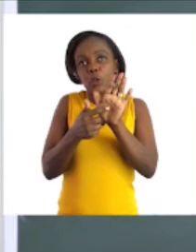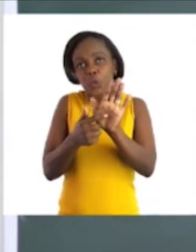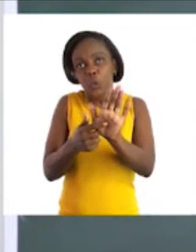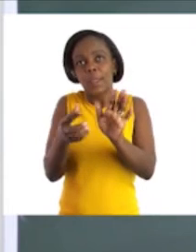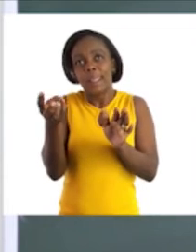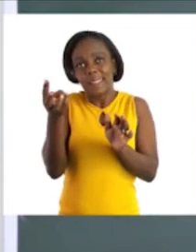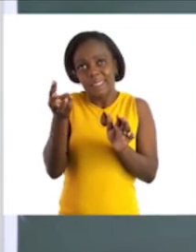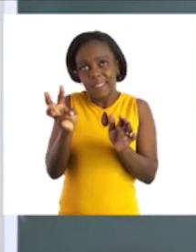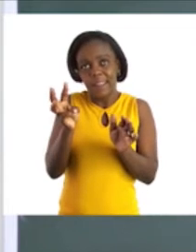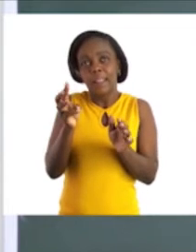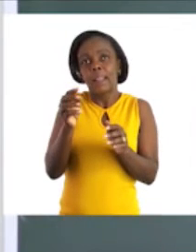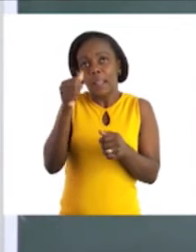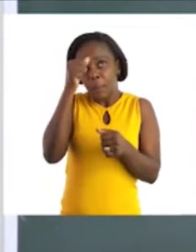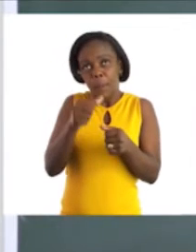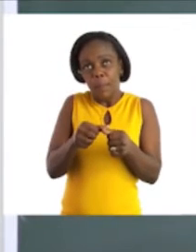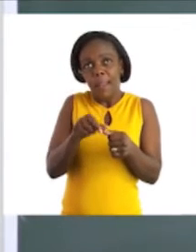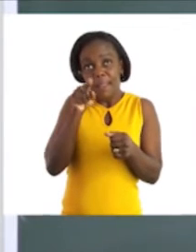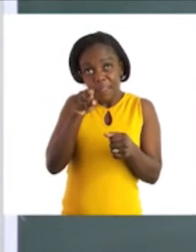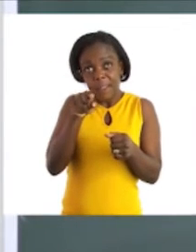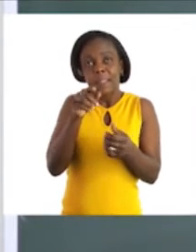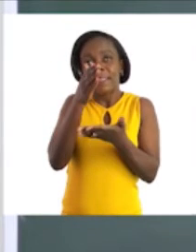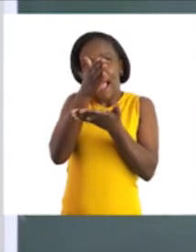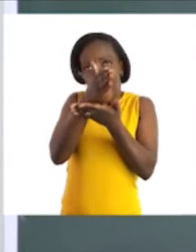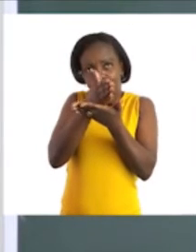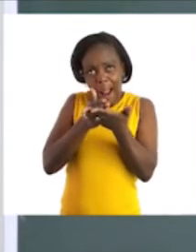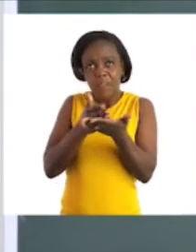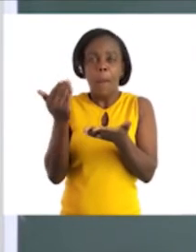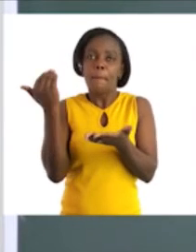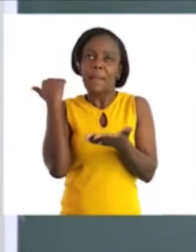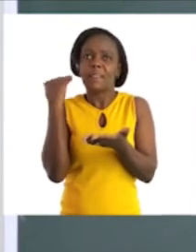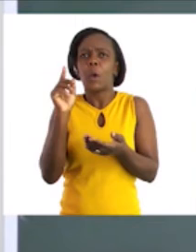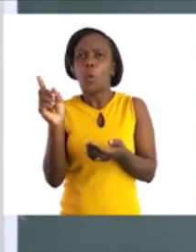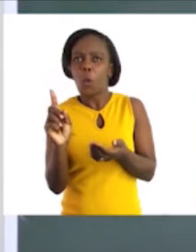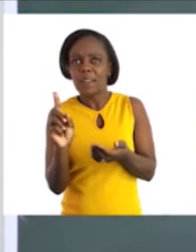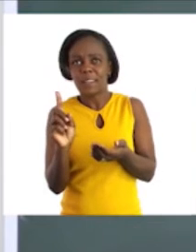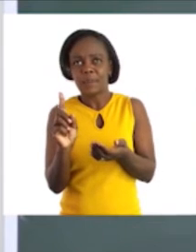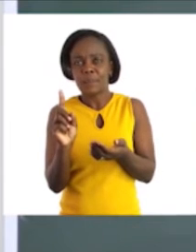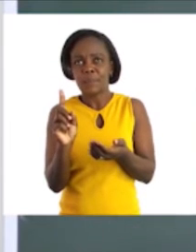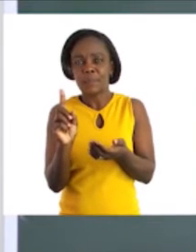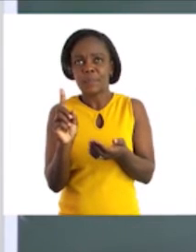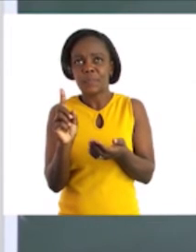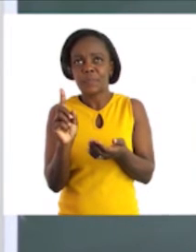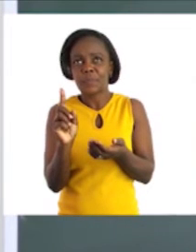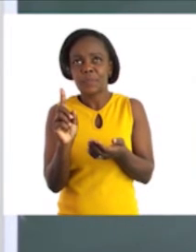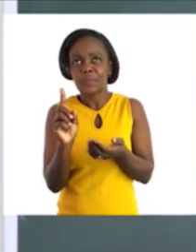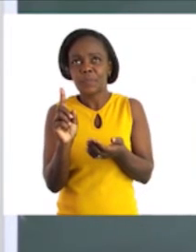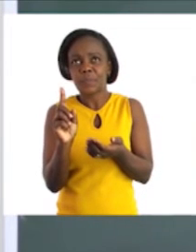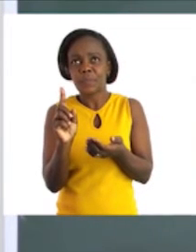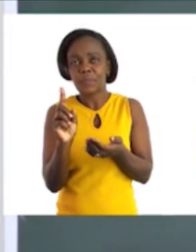Remember, it's half past. But half past what? So now we check. Remember the clock? It's moving from